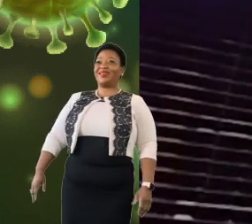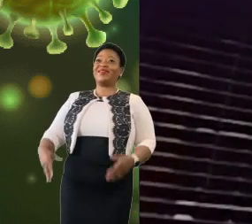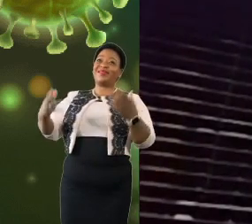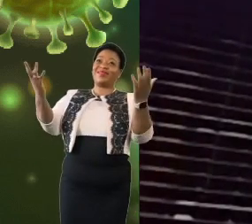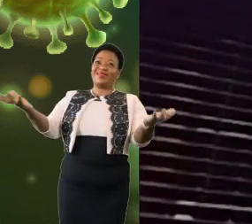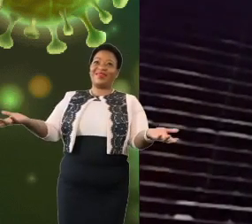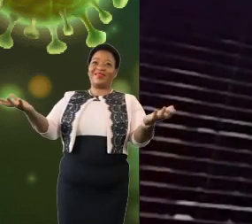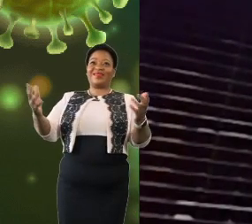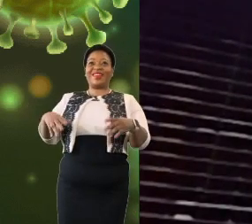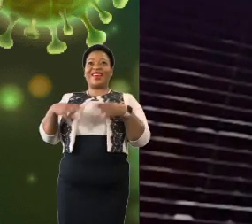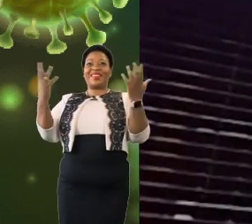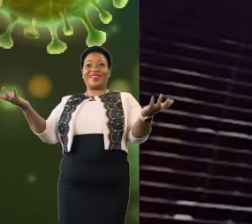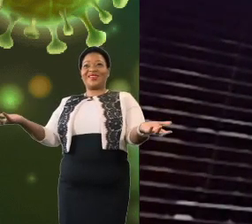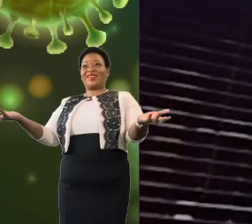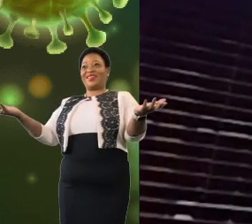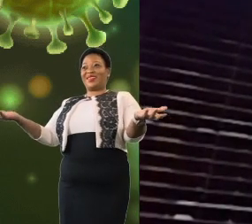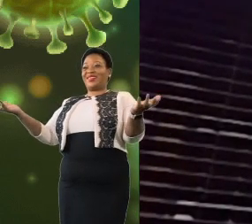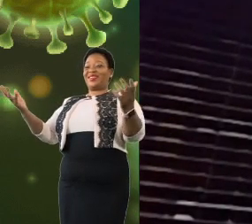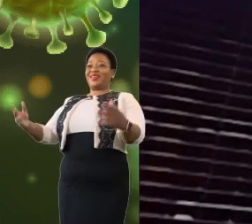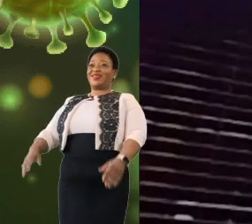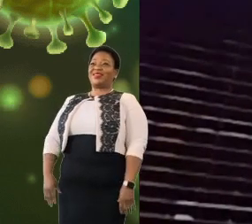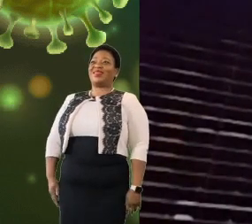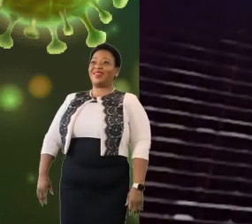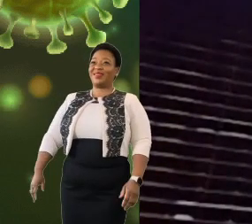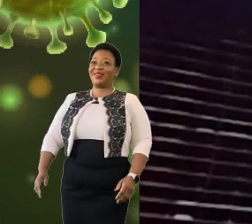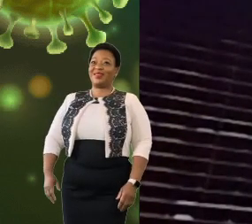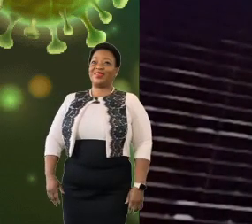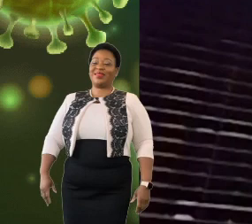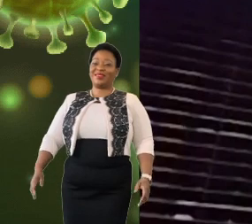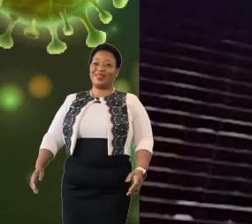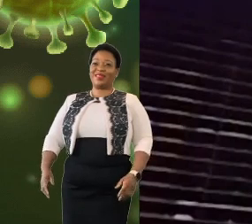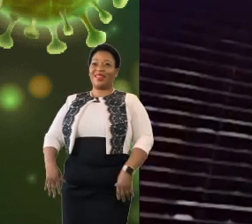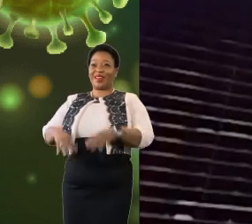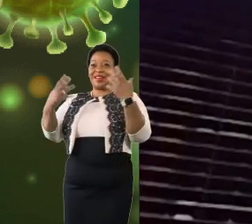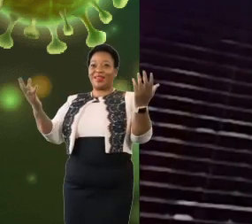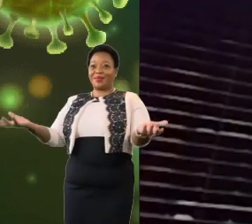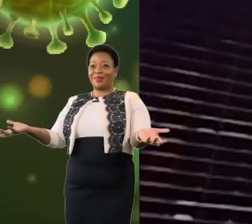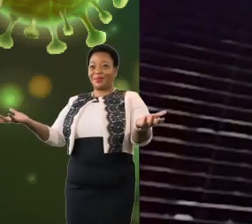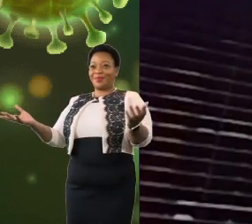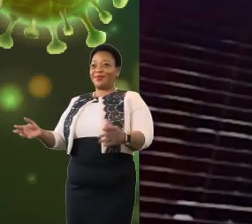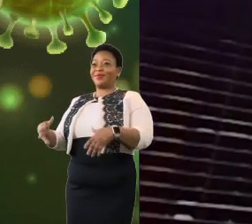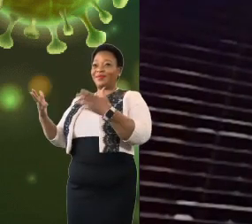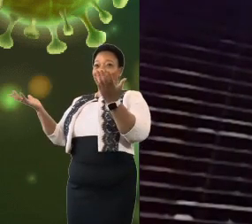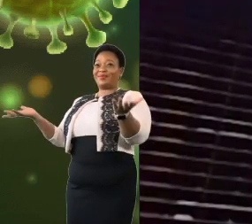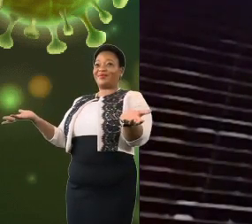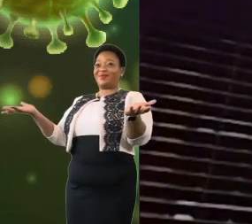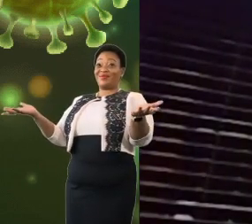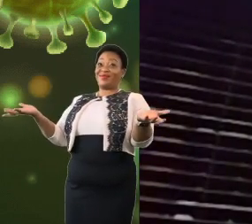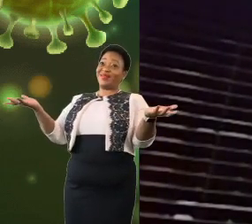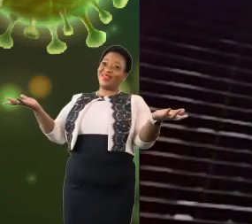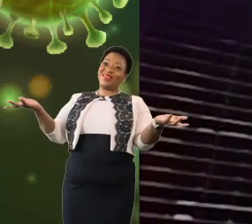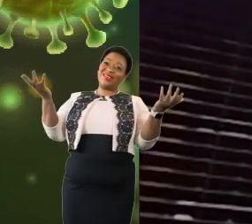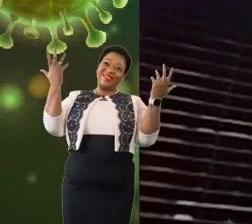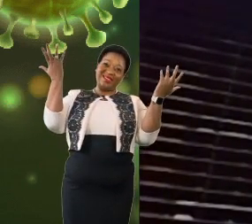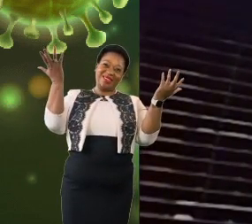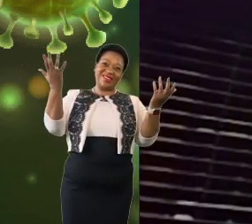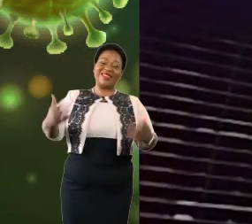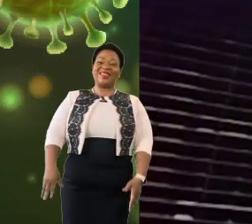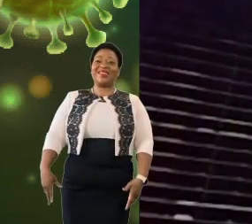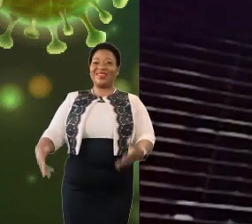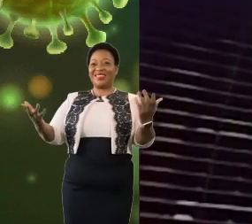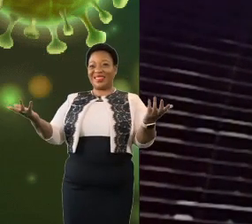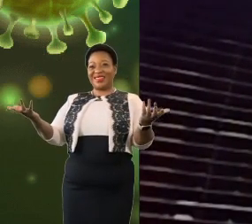economy open? Last week, we were told that certain industries must start working.